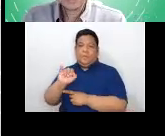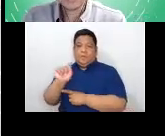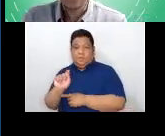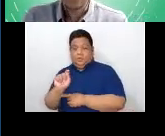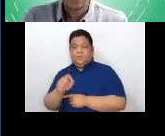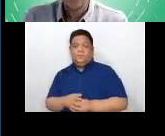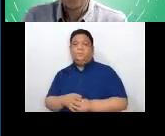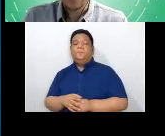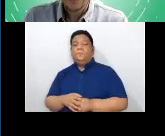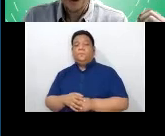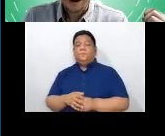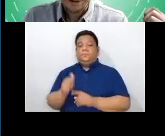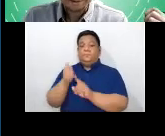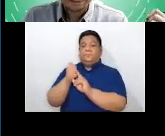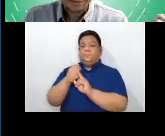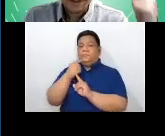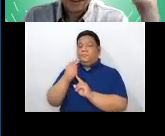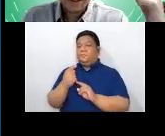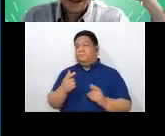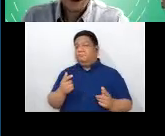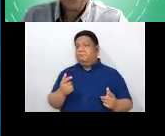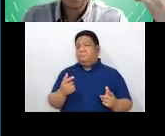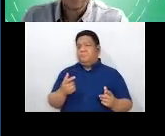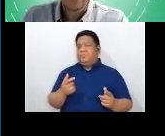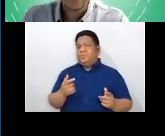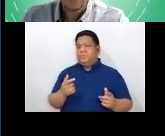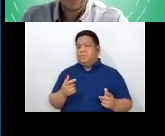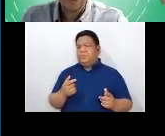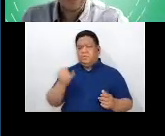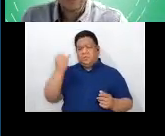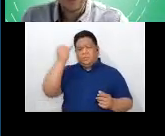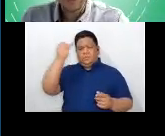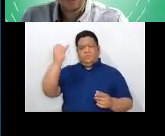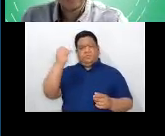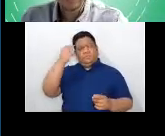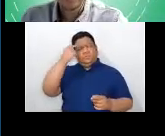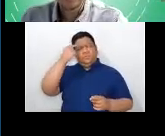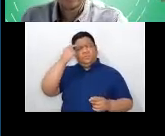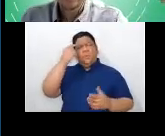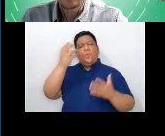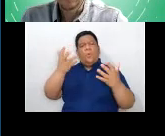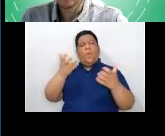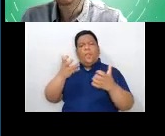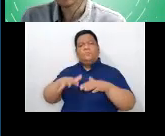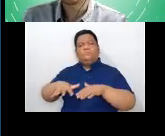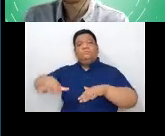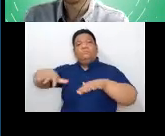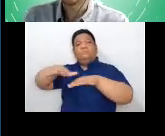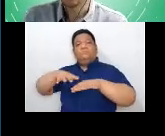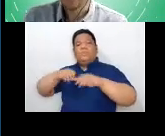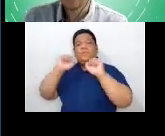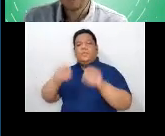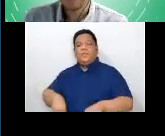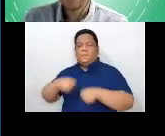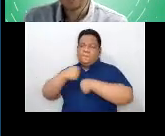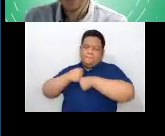Neil Gershenfeld said the concept was that he made it so that he wanted a place where they could make almost